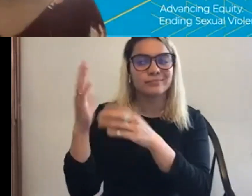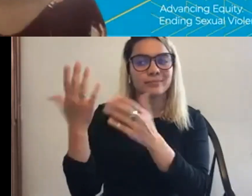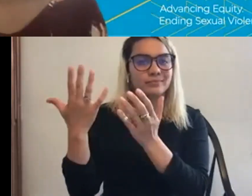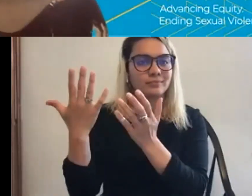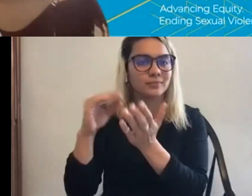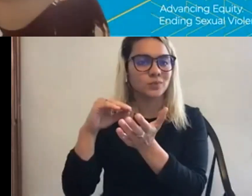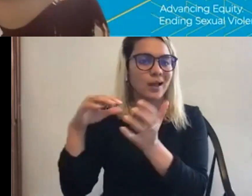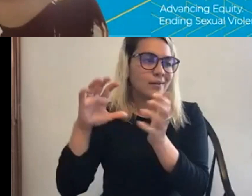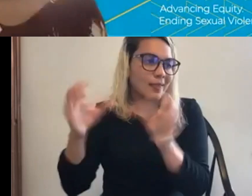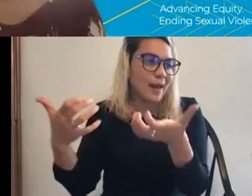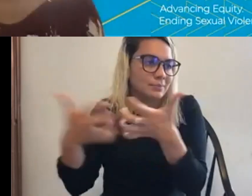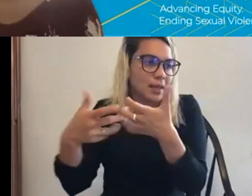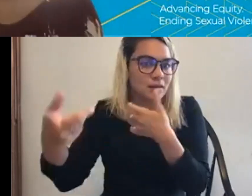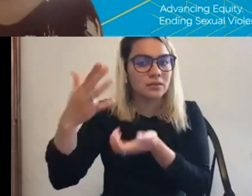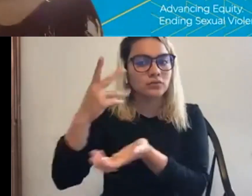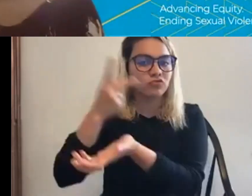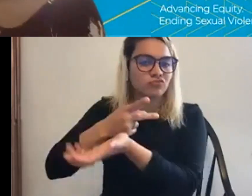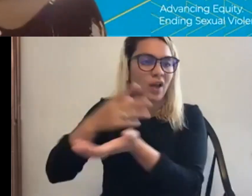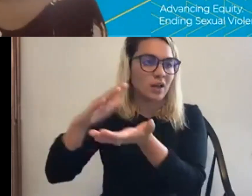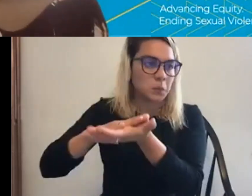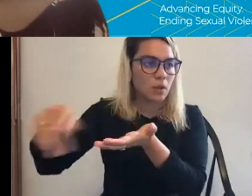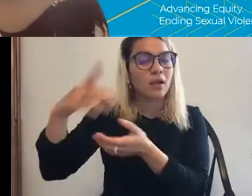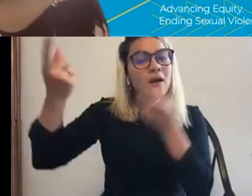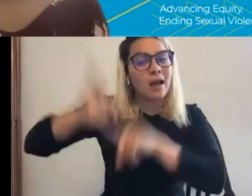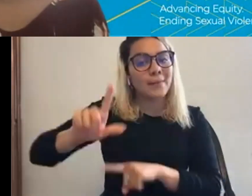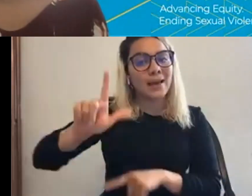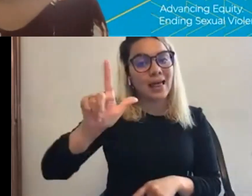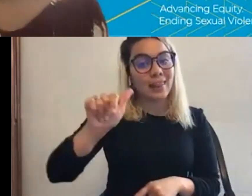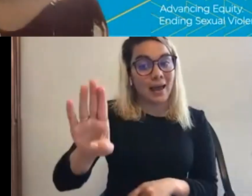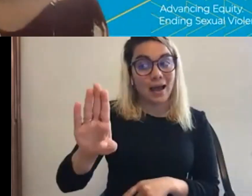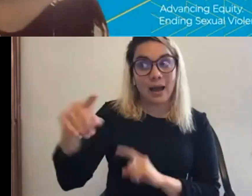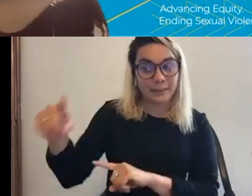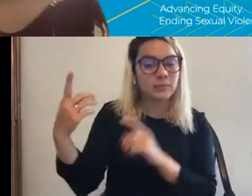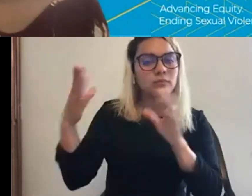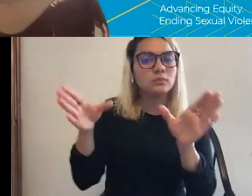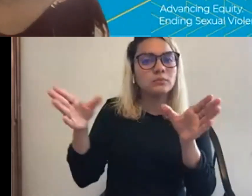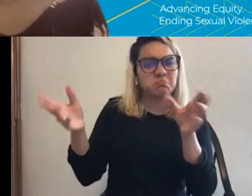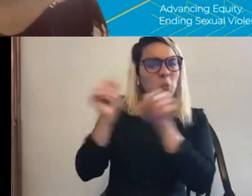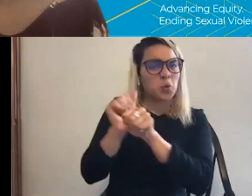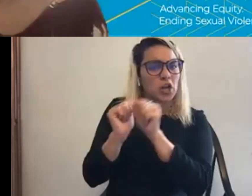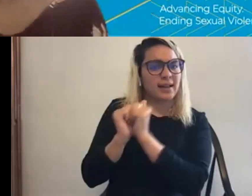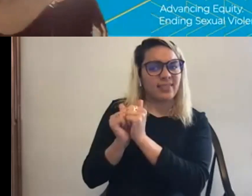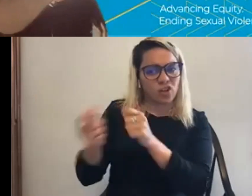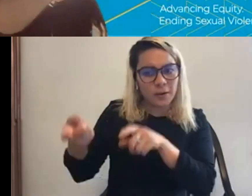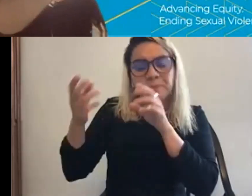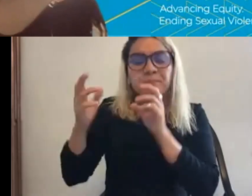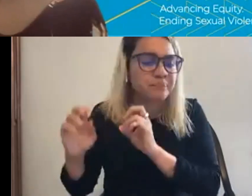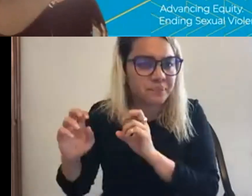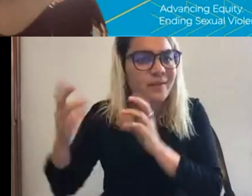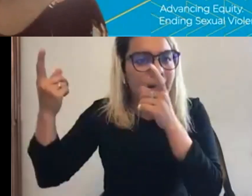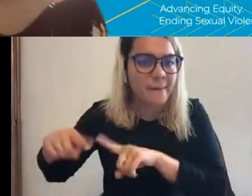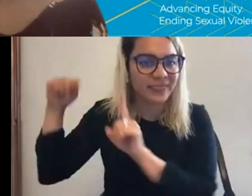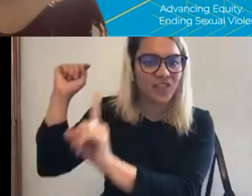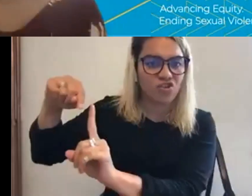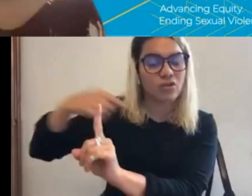where we worked together in our lab, and I reported this incident to campus police, and they